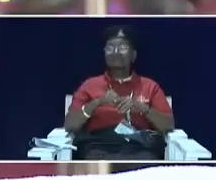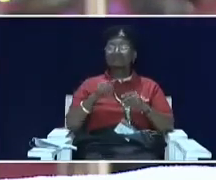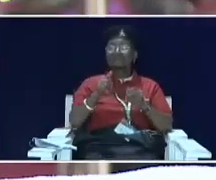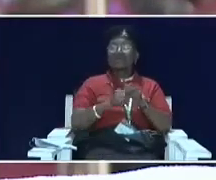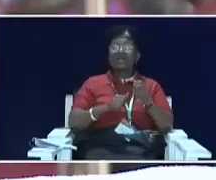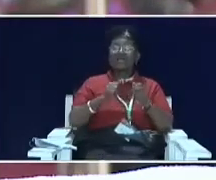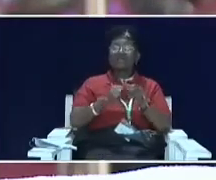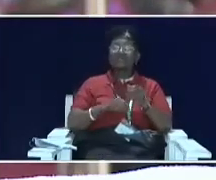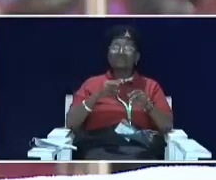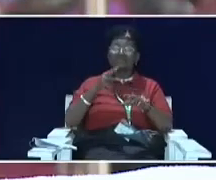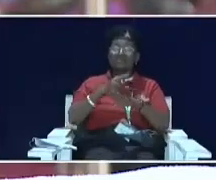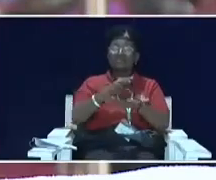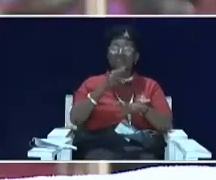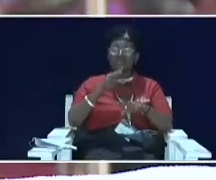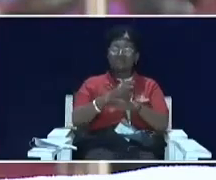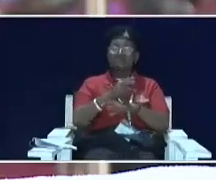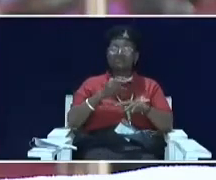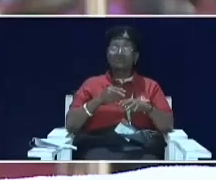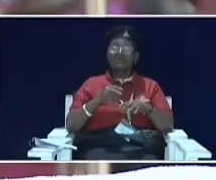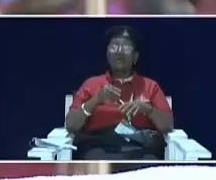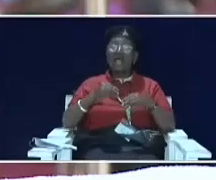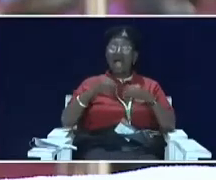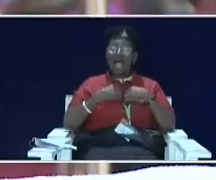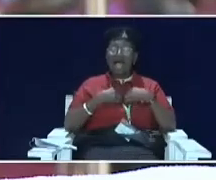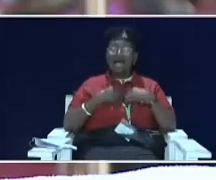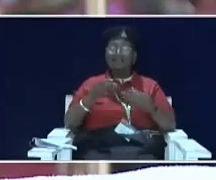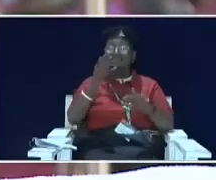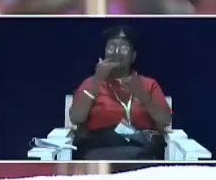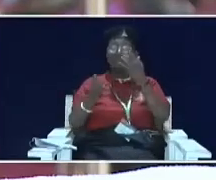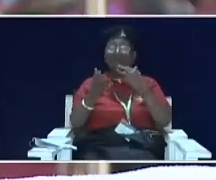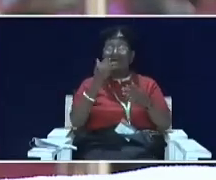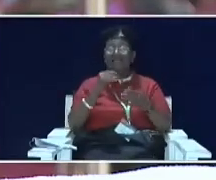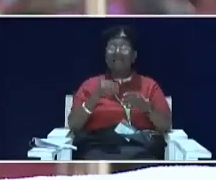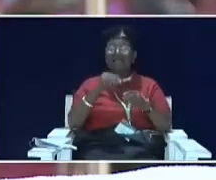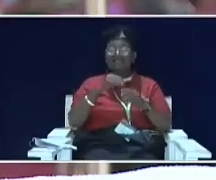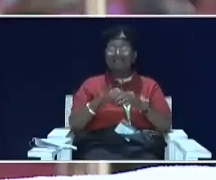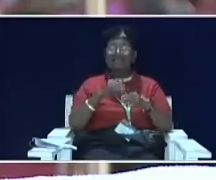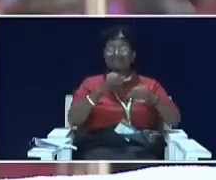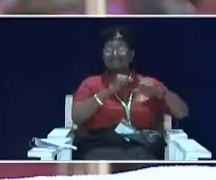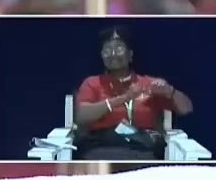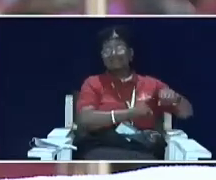Every wood has fire inside it.